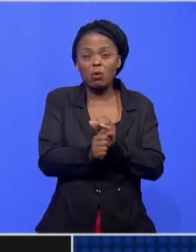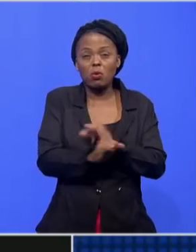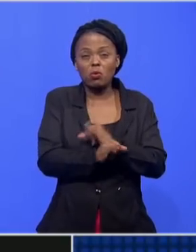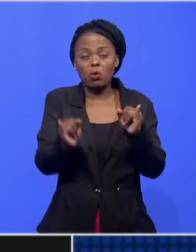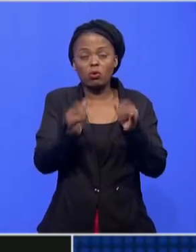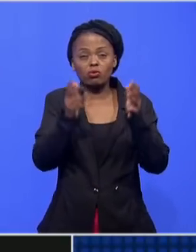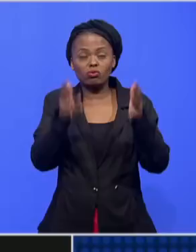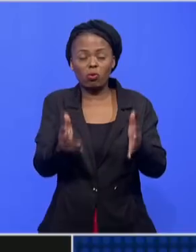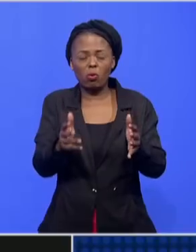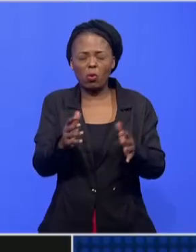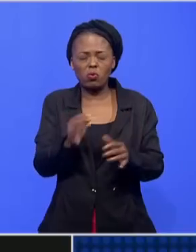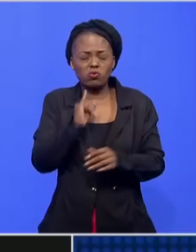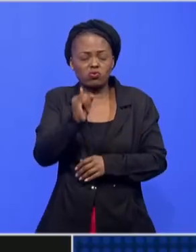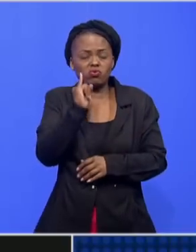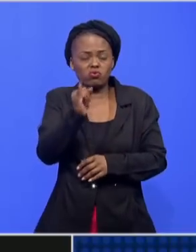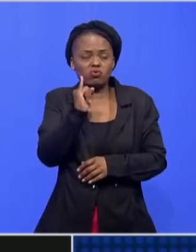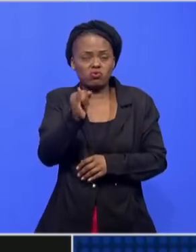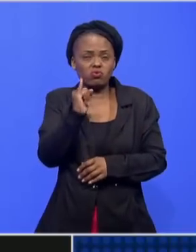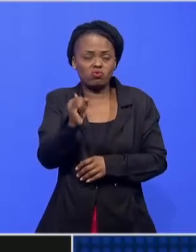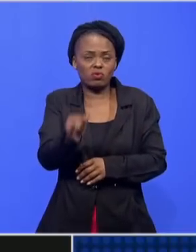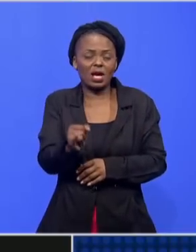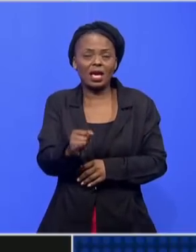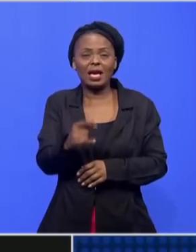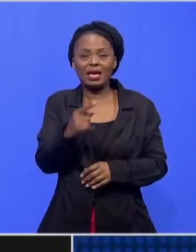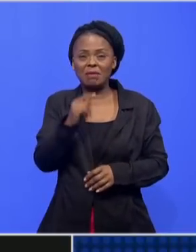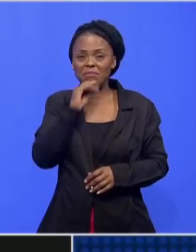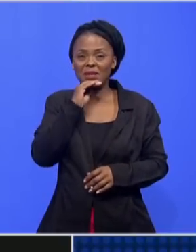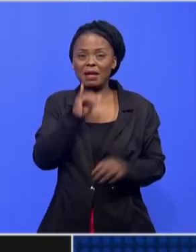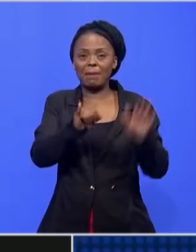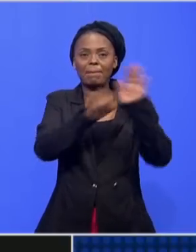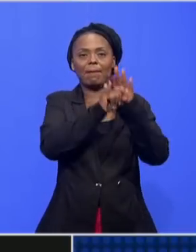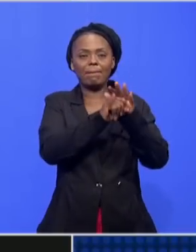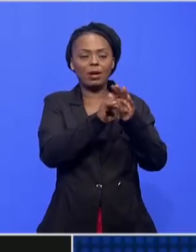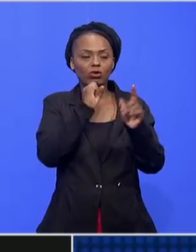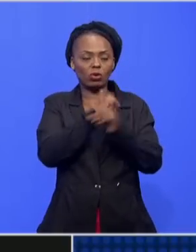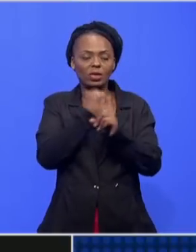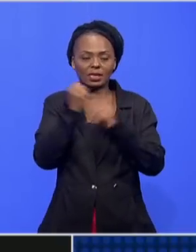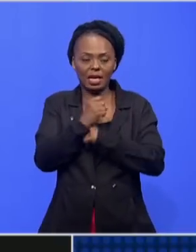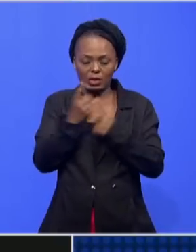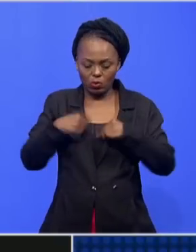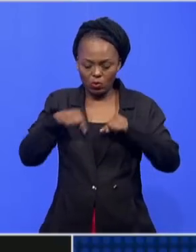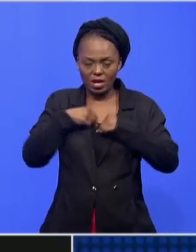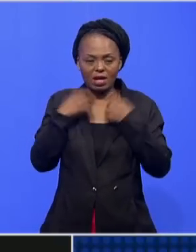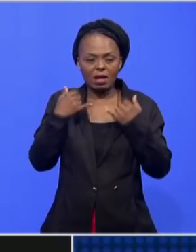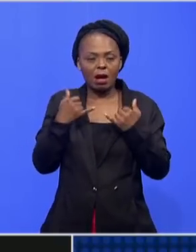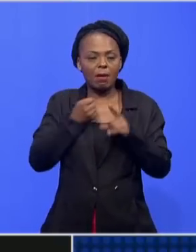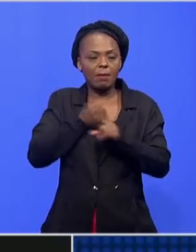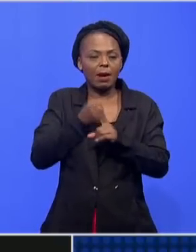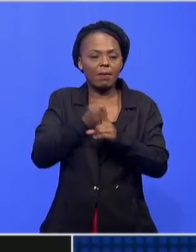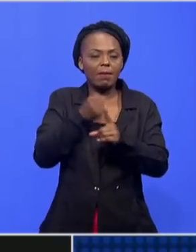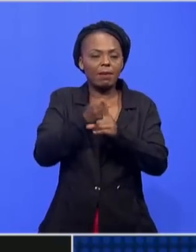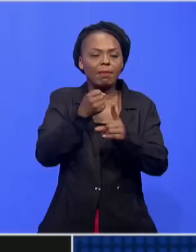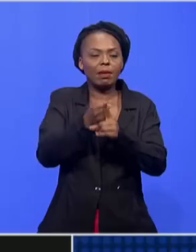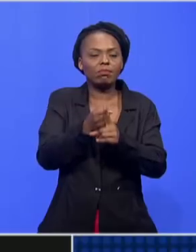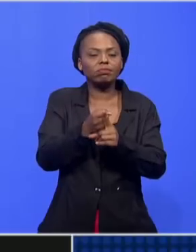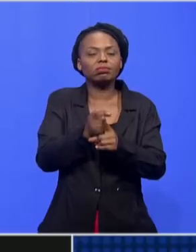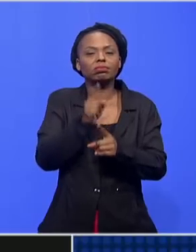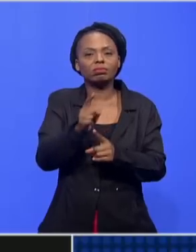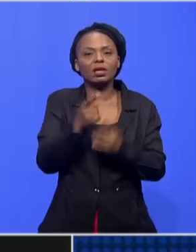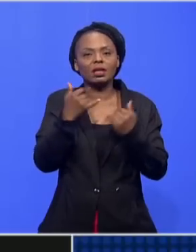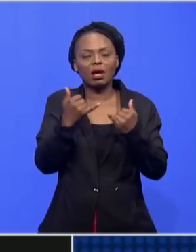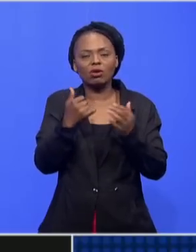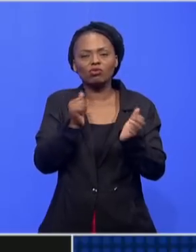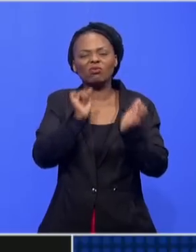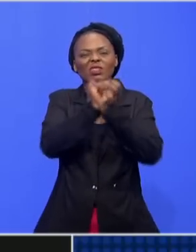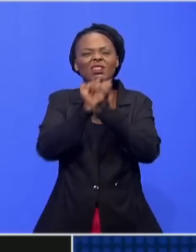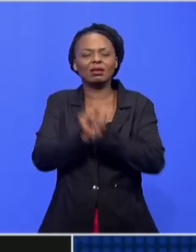a cruel manner, so it tells you that as the society, we still have a long way to go in terms of arresting the